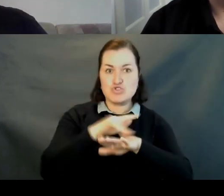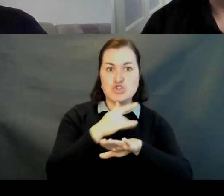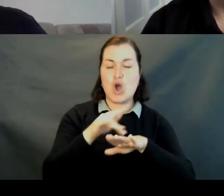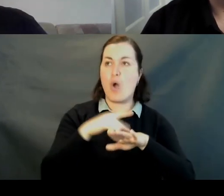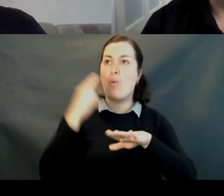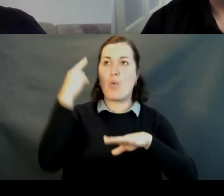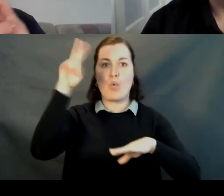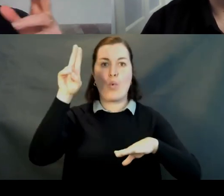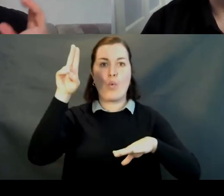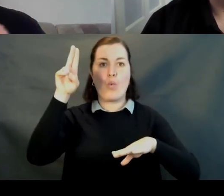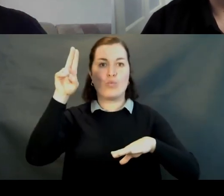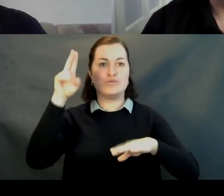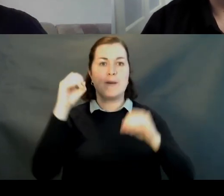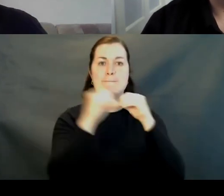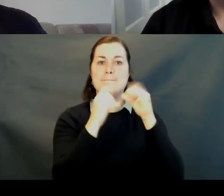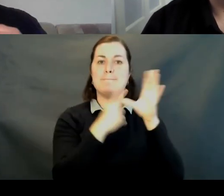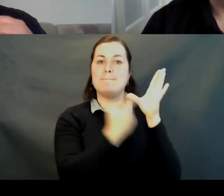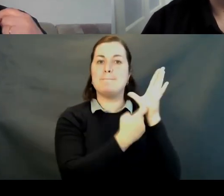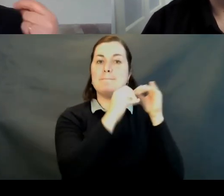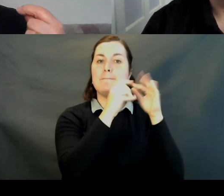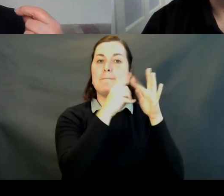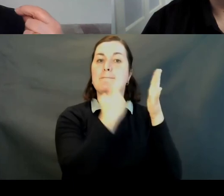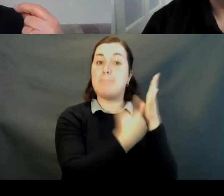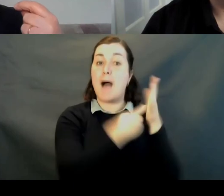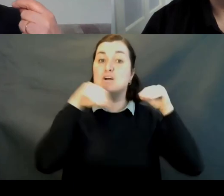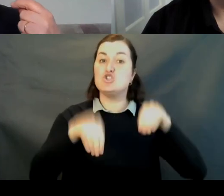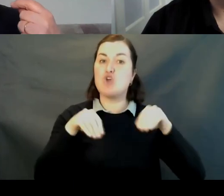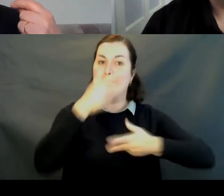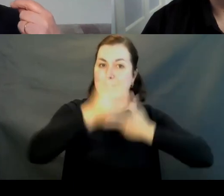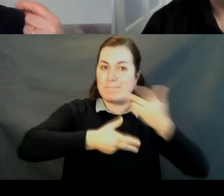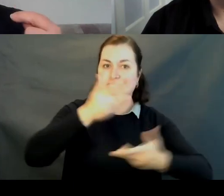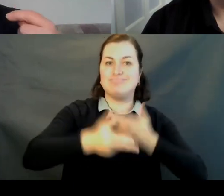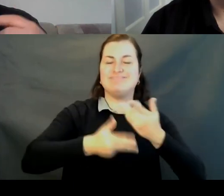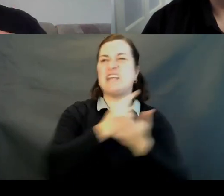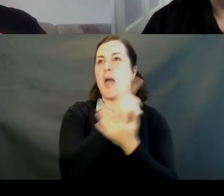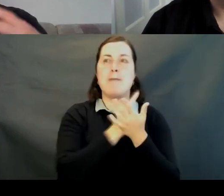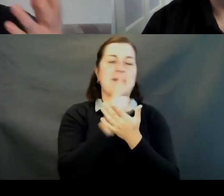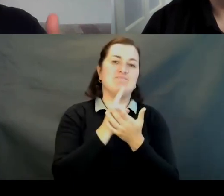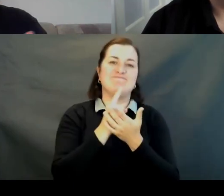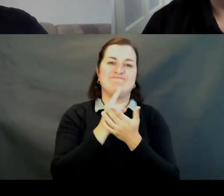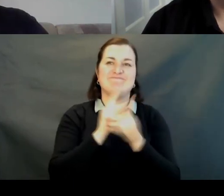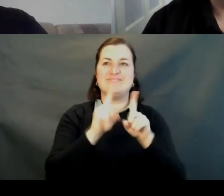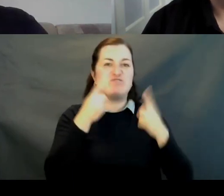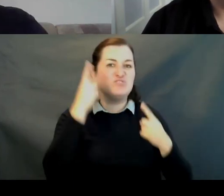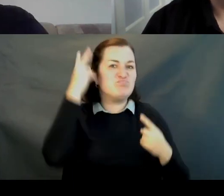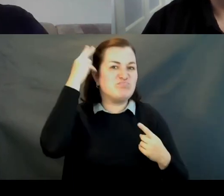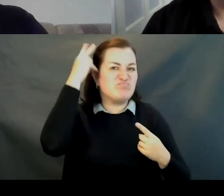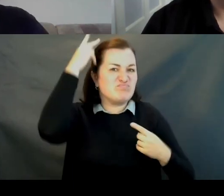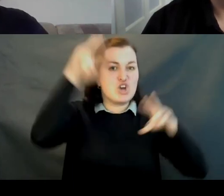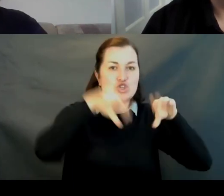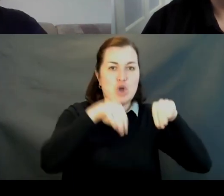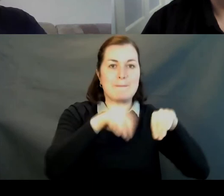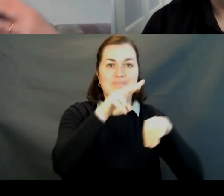the world and the African diaspora. And they were talking about how they can always recognize, you